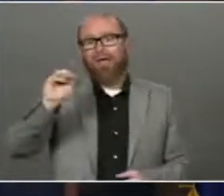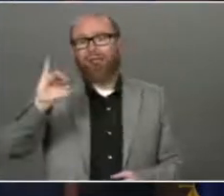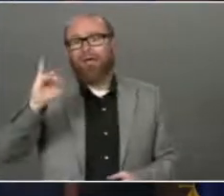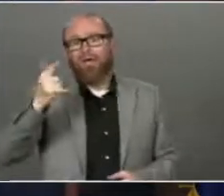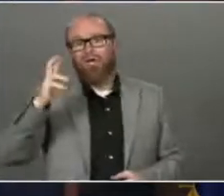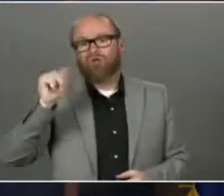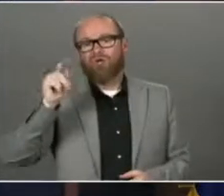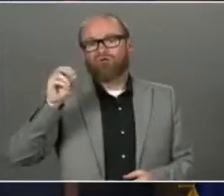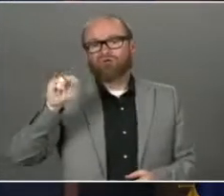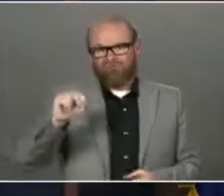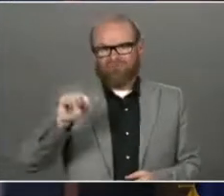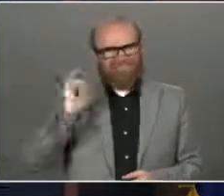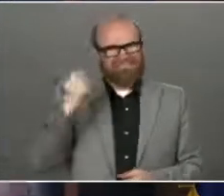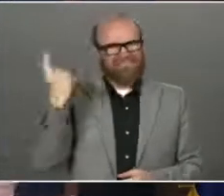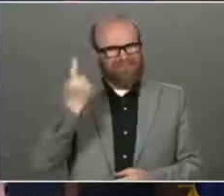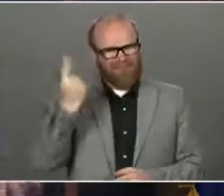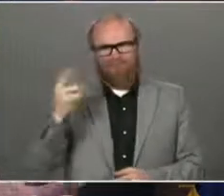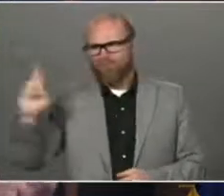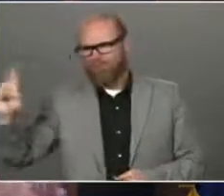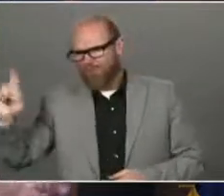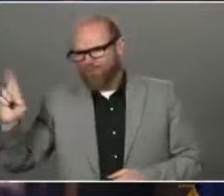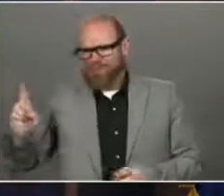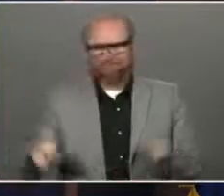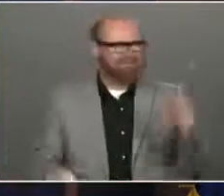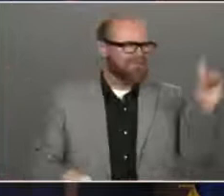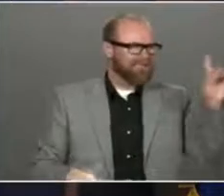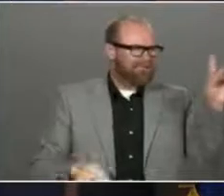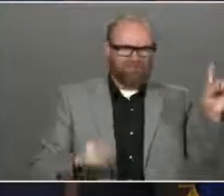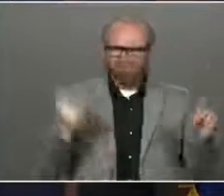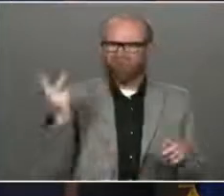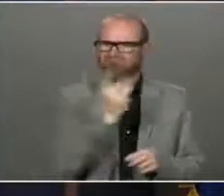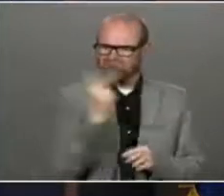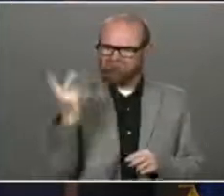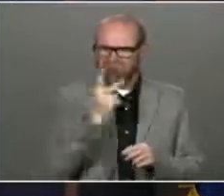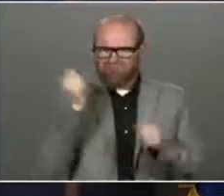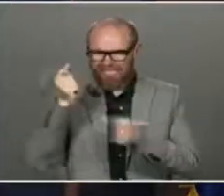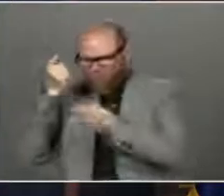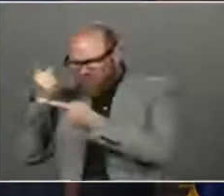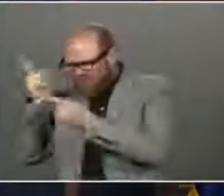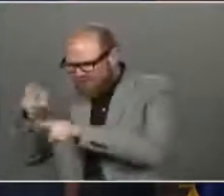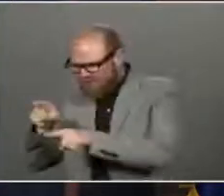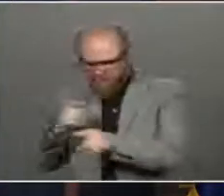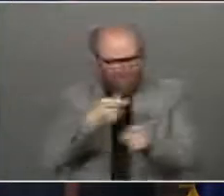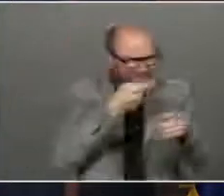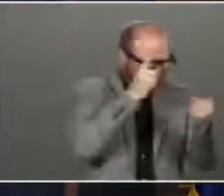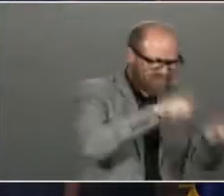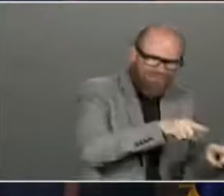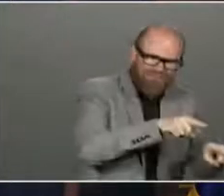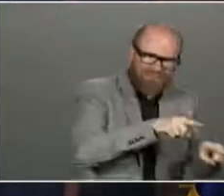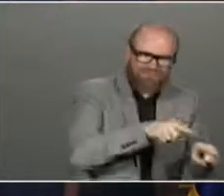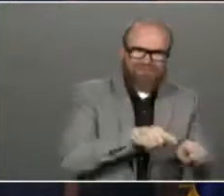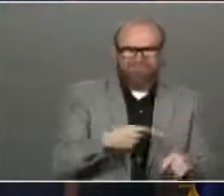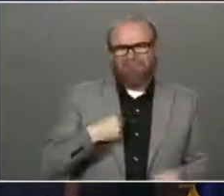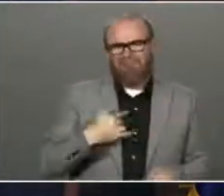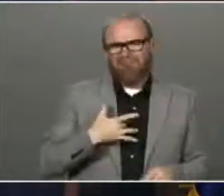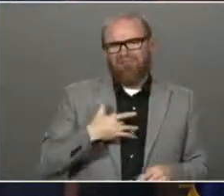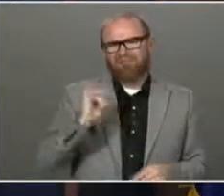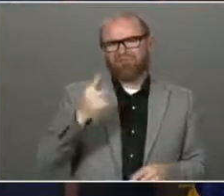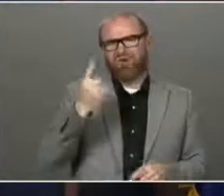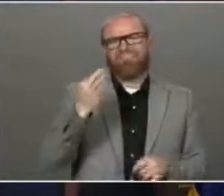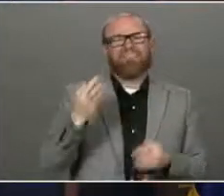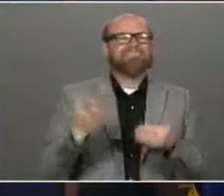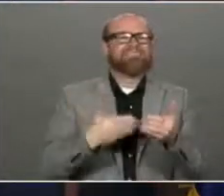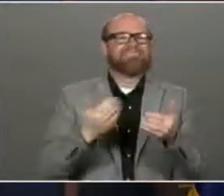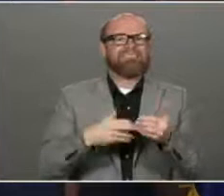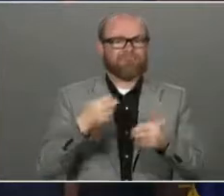where Republicans and Democrats, a majority of both parties, have significant agreement. I actually think it's one of the easiest problems